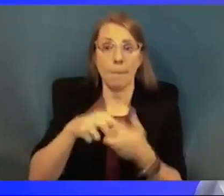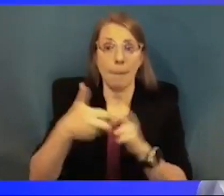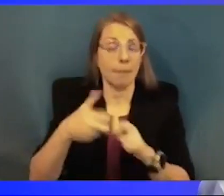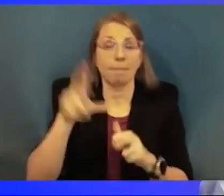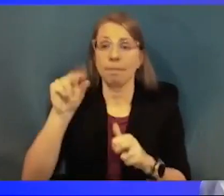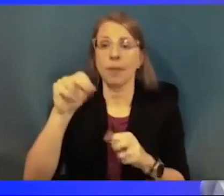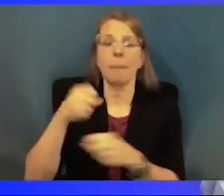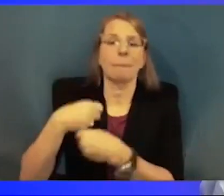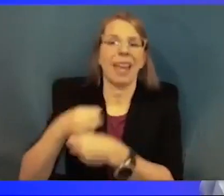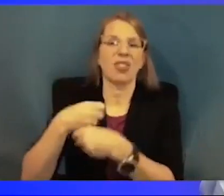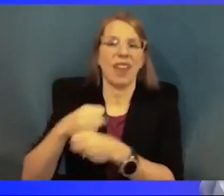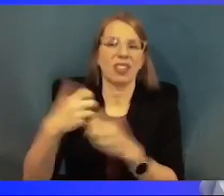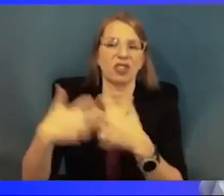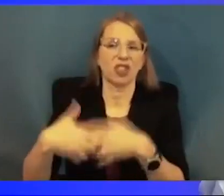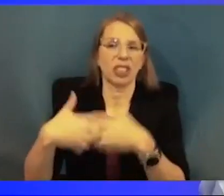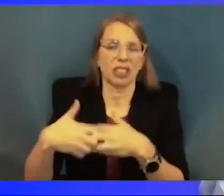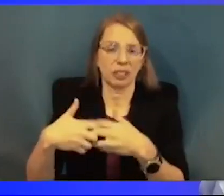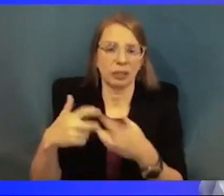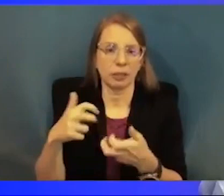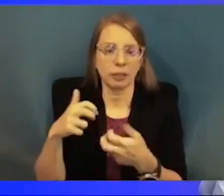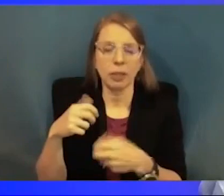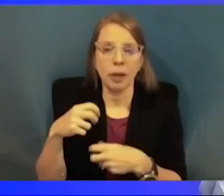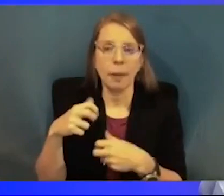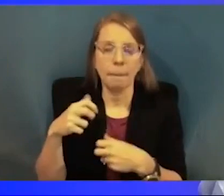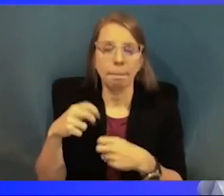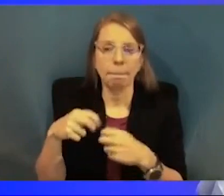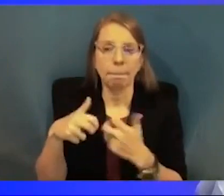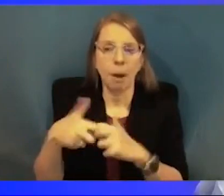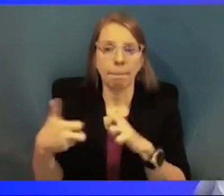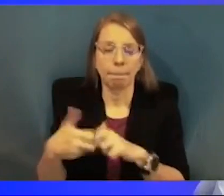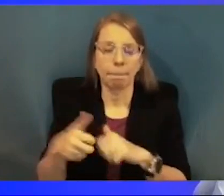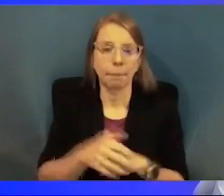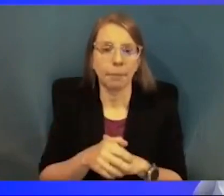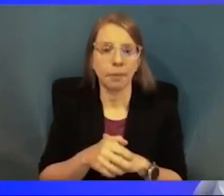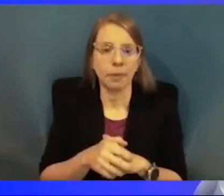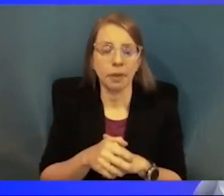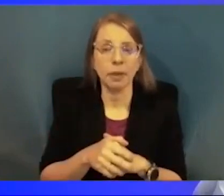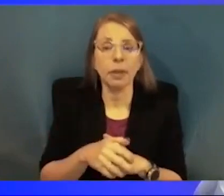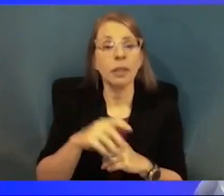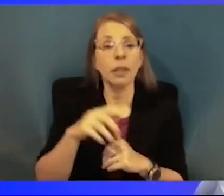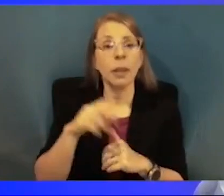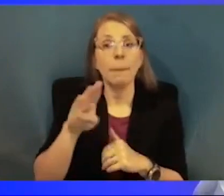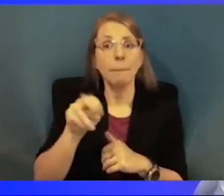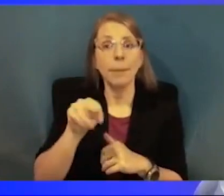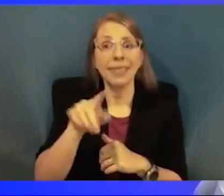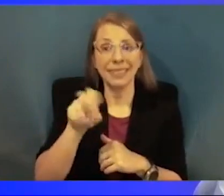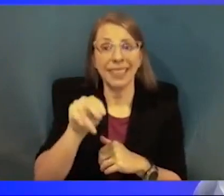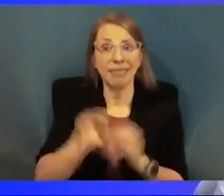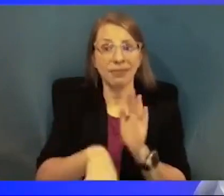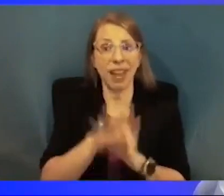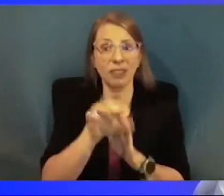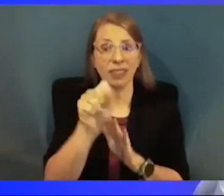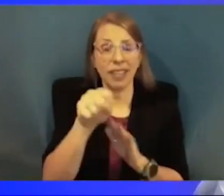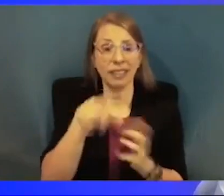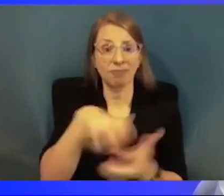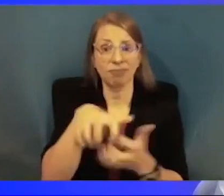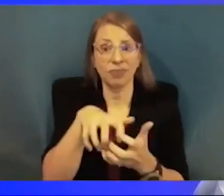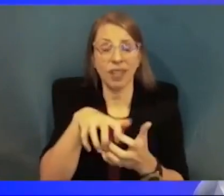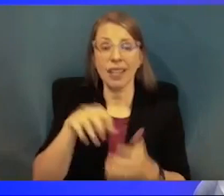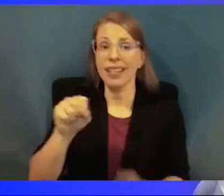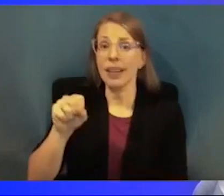sunscreens tested were found to be contaminated with benzene. Benzene is not a sunscreen